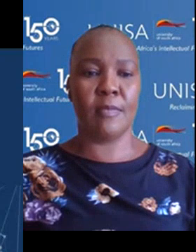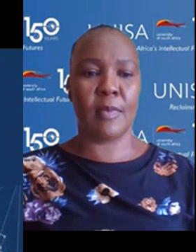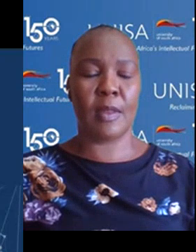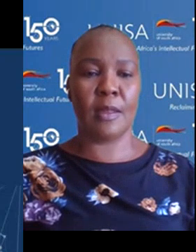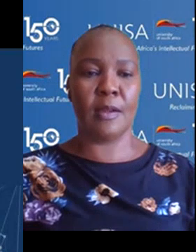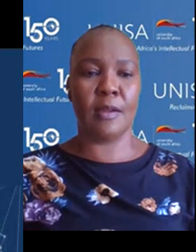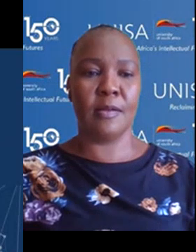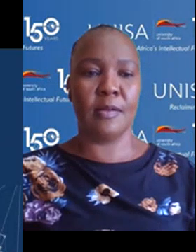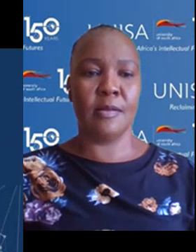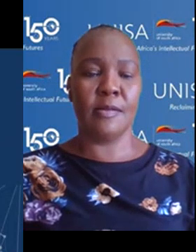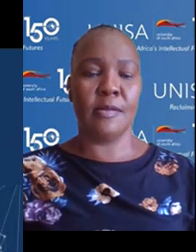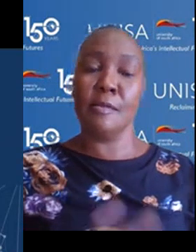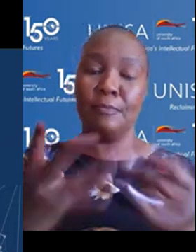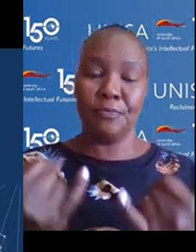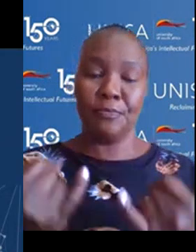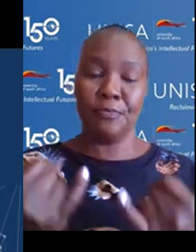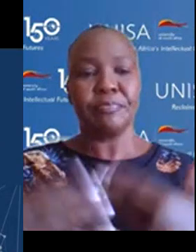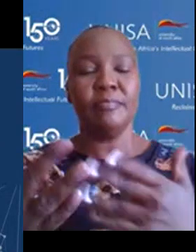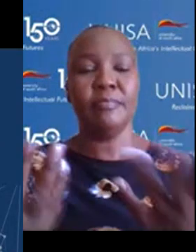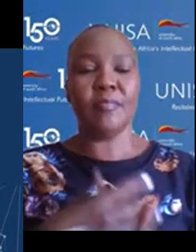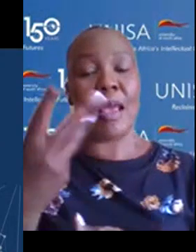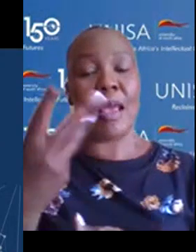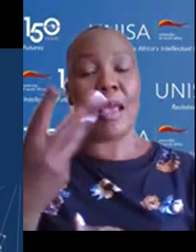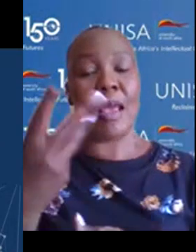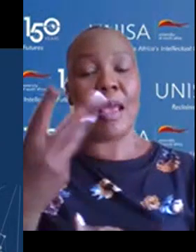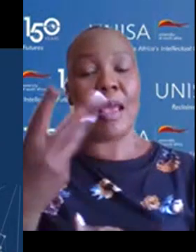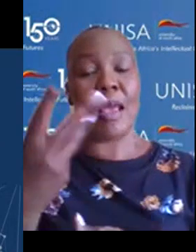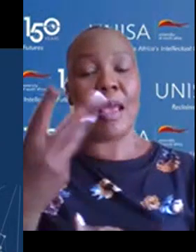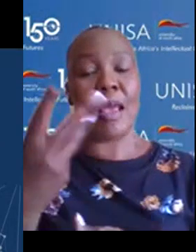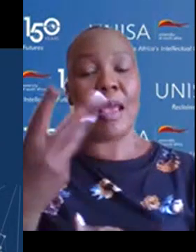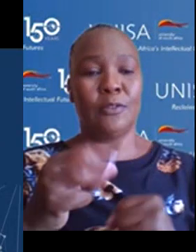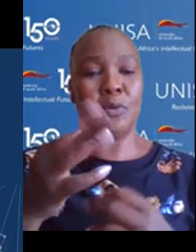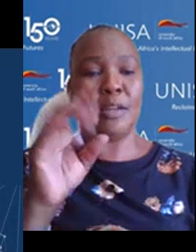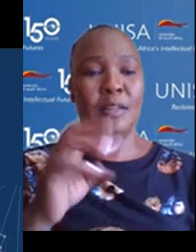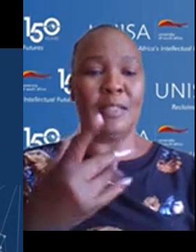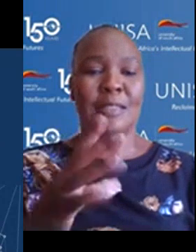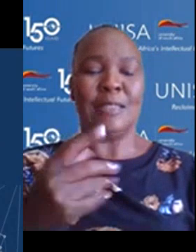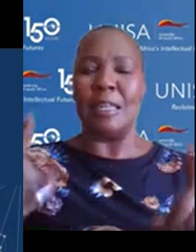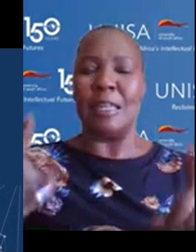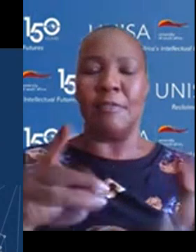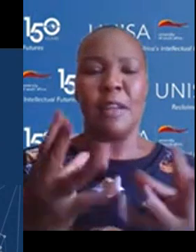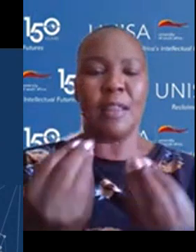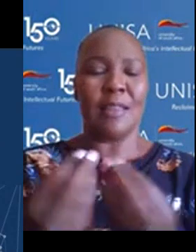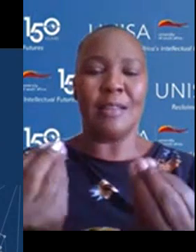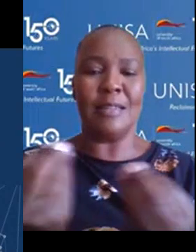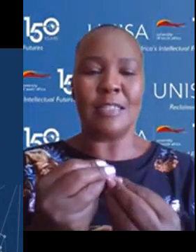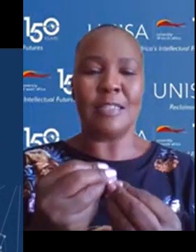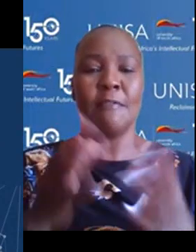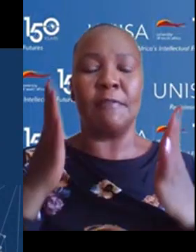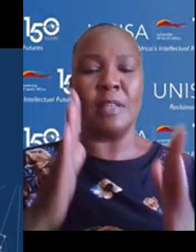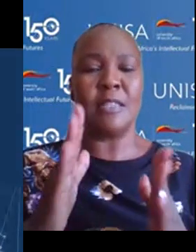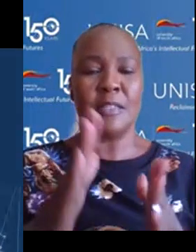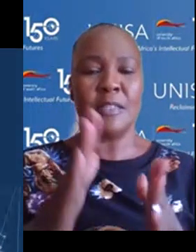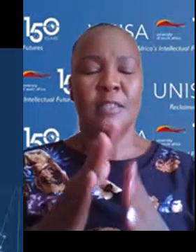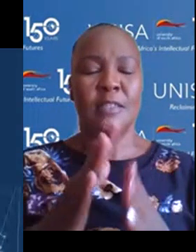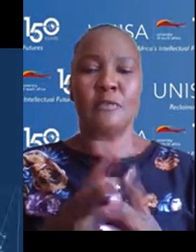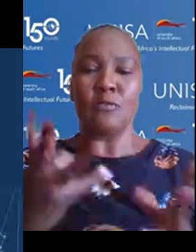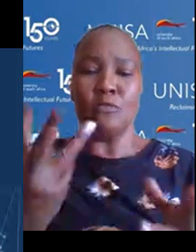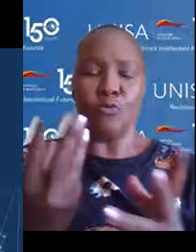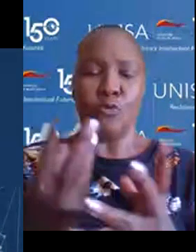All right, so here we go. As I said, the hardware, so it's all these different components. They're normally very much physical, and you plug them all